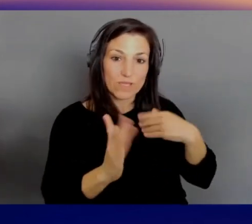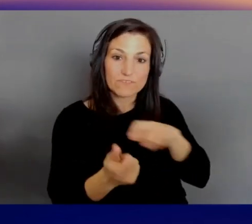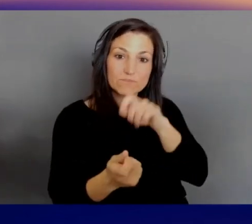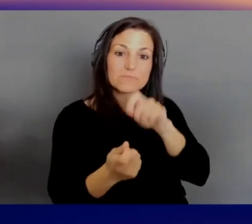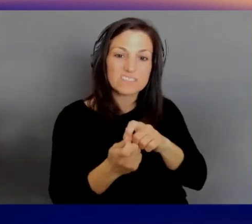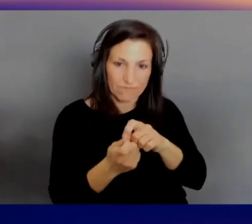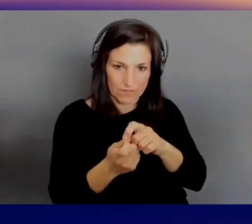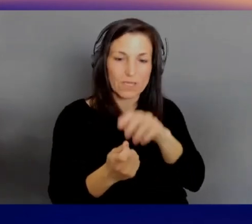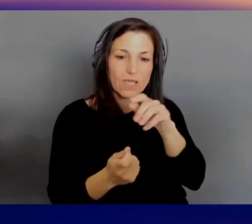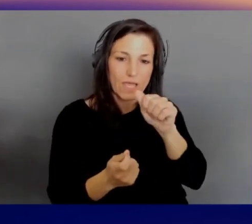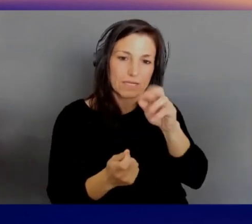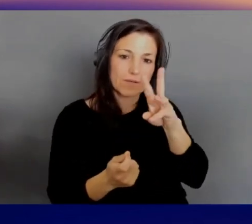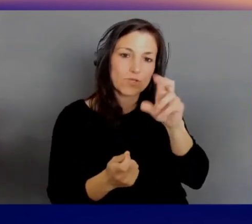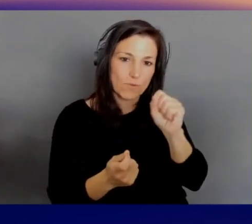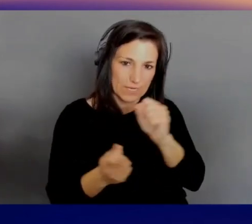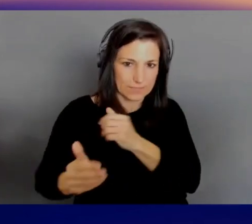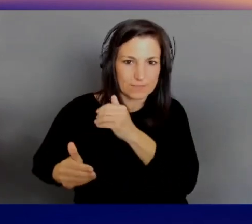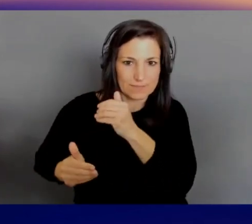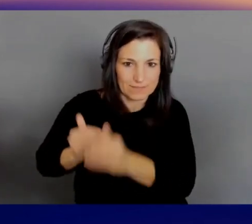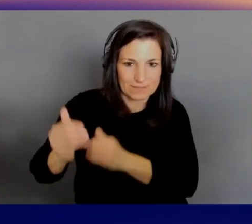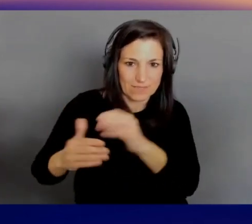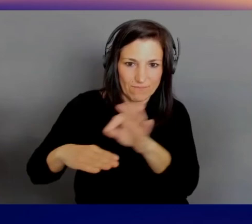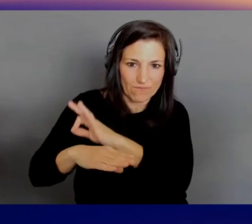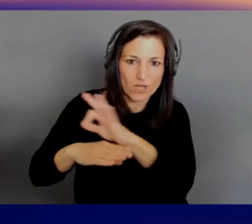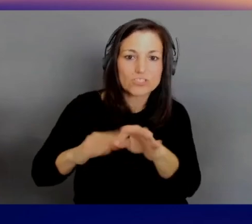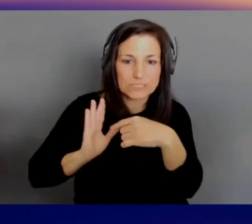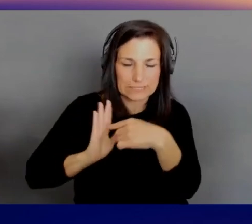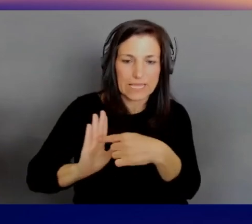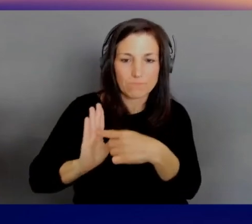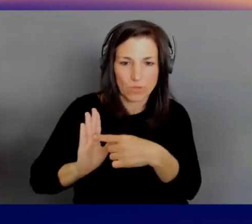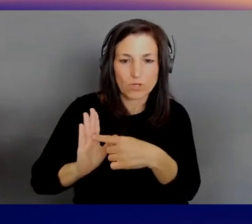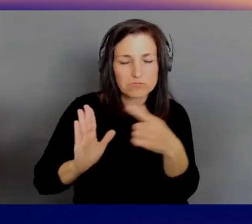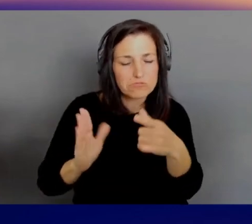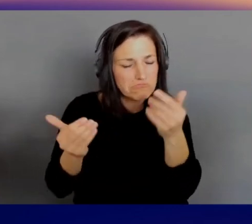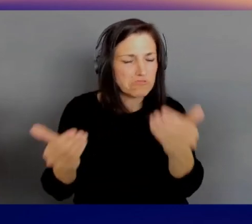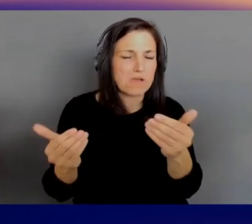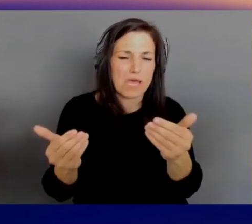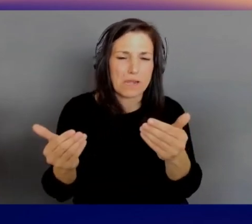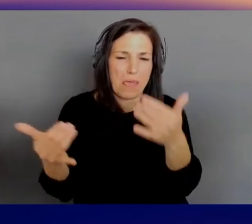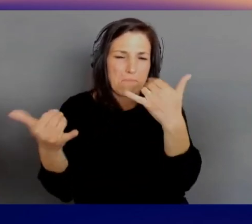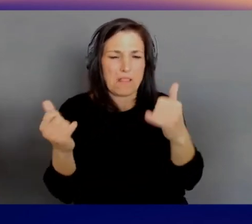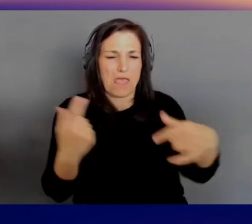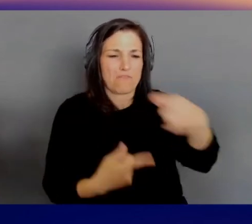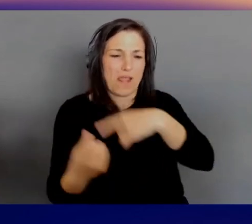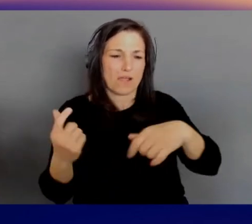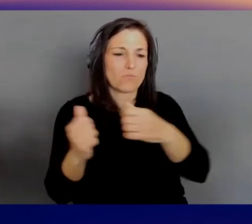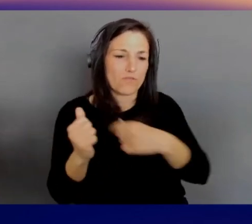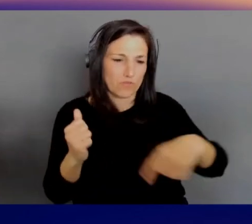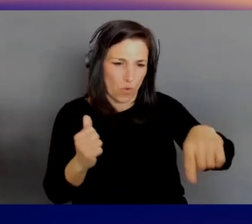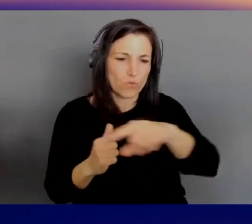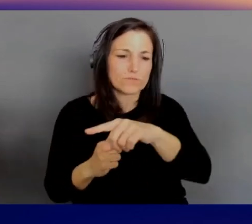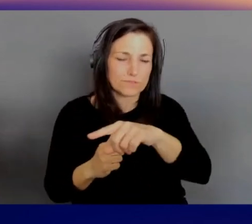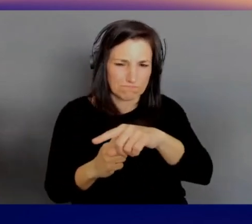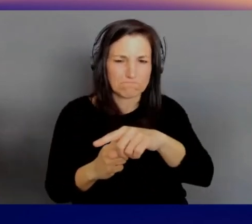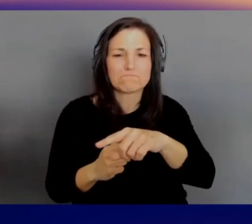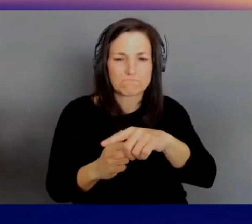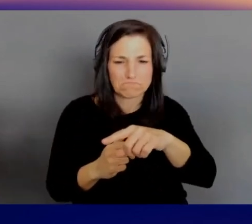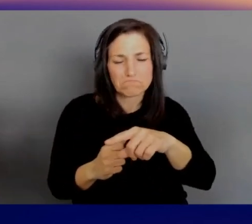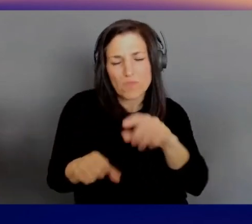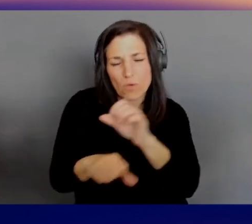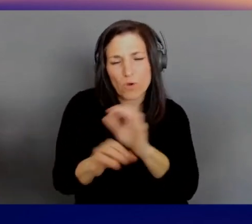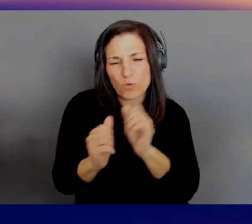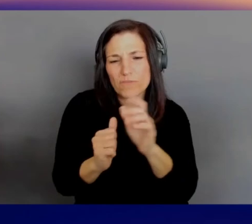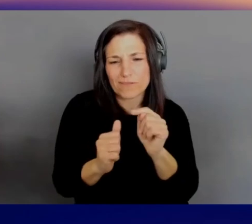samples under AWS samples. So you can go and play around with those samples and try to work with it. A